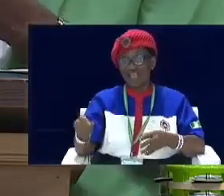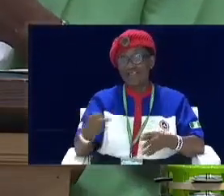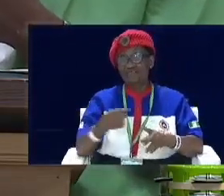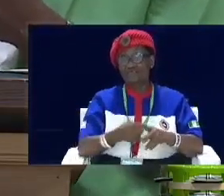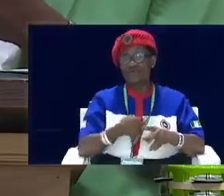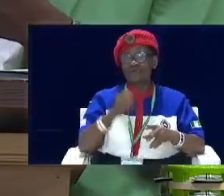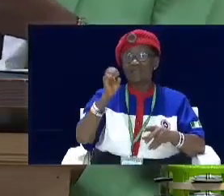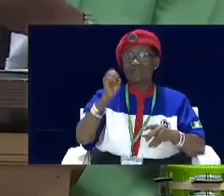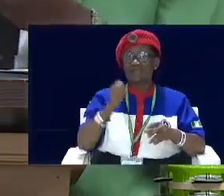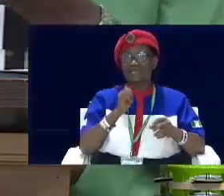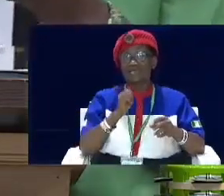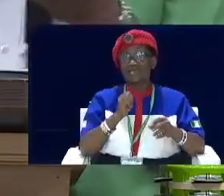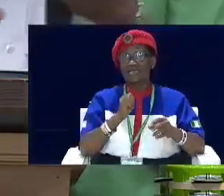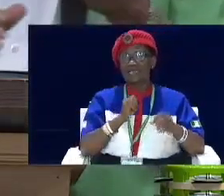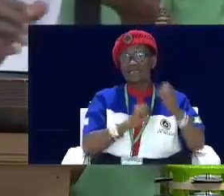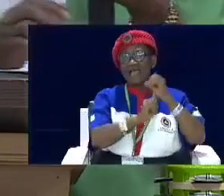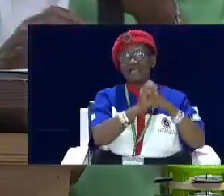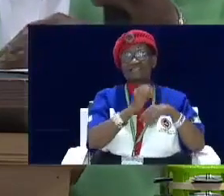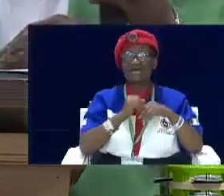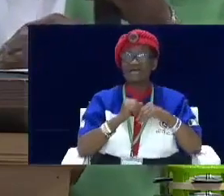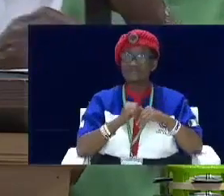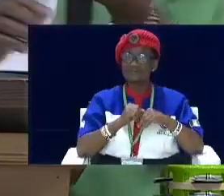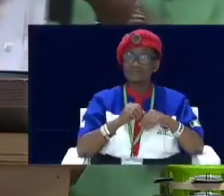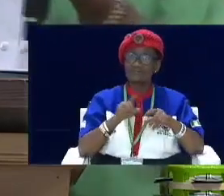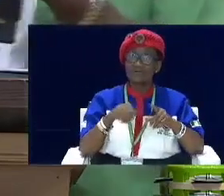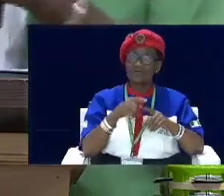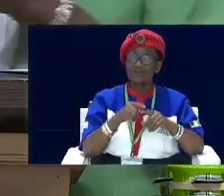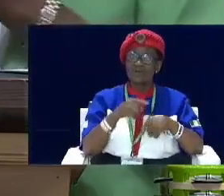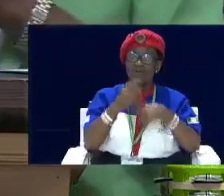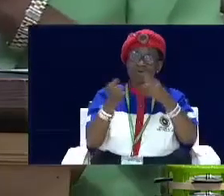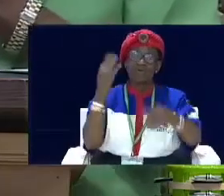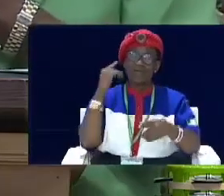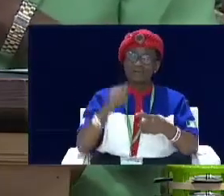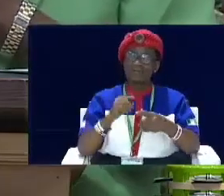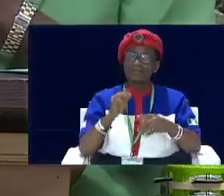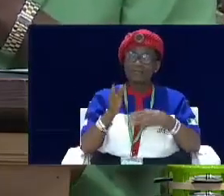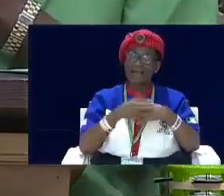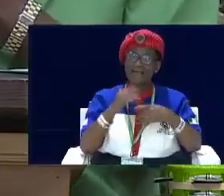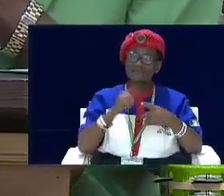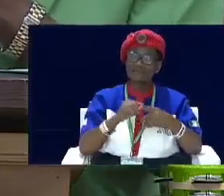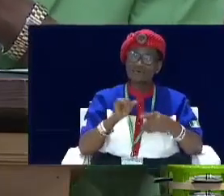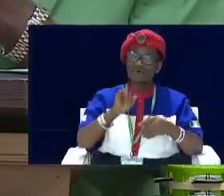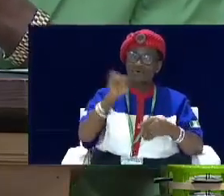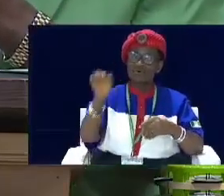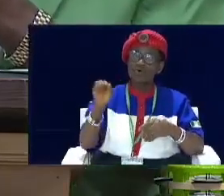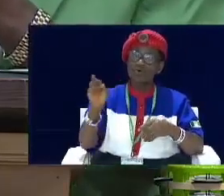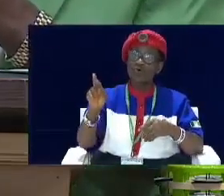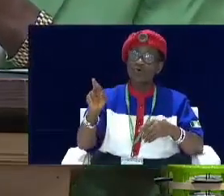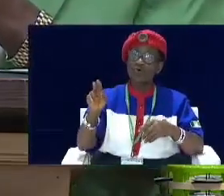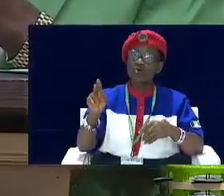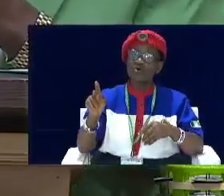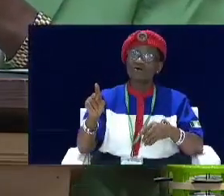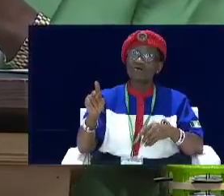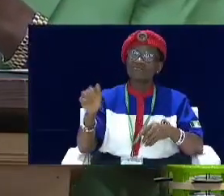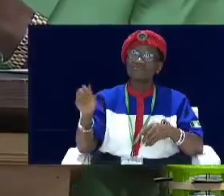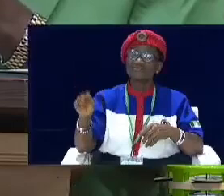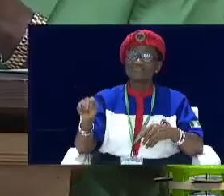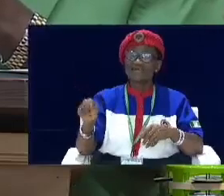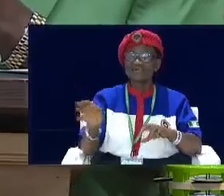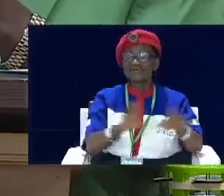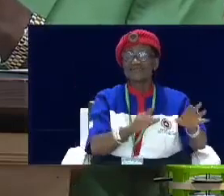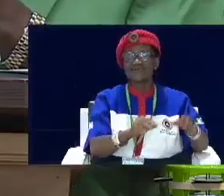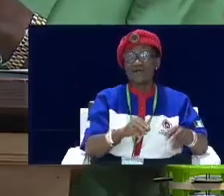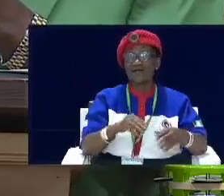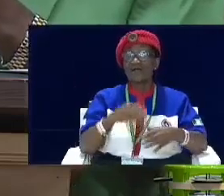to bole lati ara Elijah ni. Went back to Jordan. O pada lo si odo Jordani. Rolled the cloth like